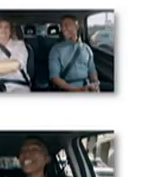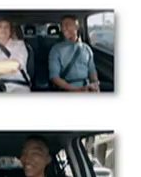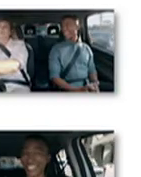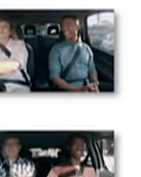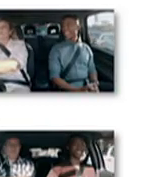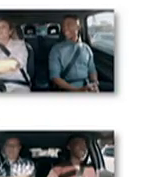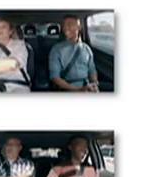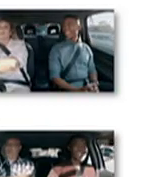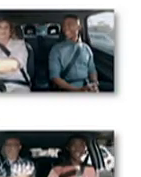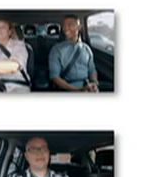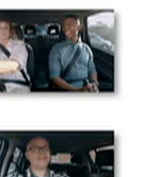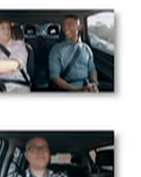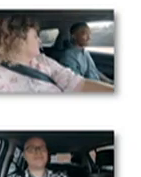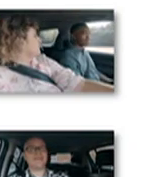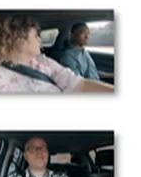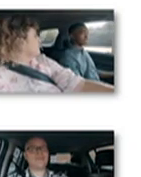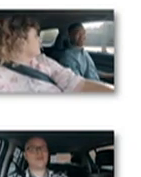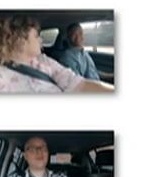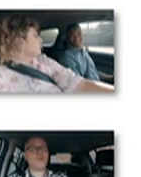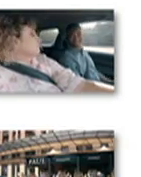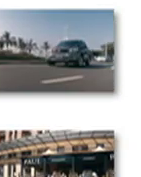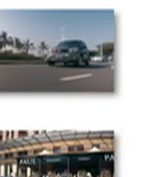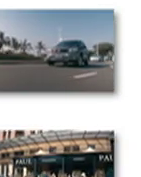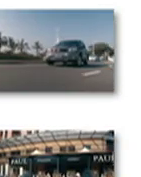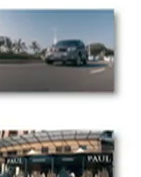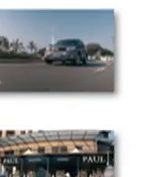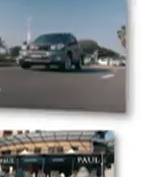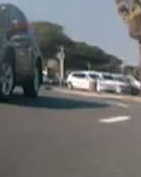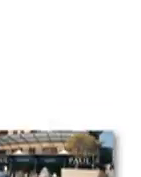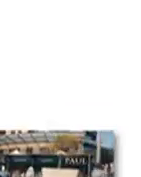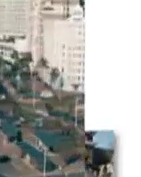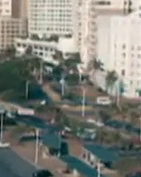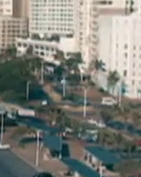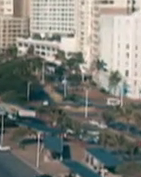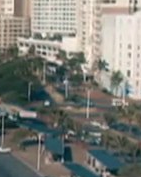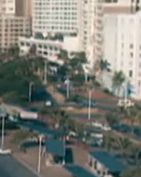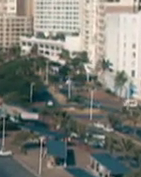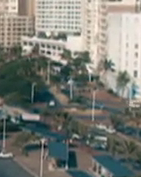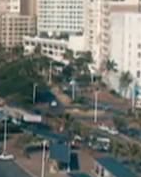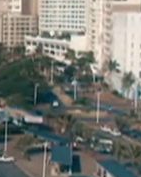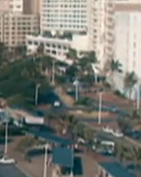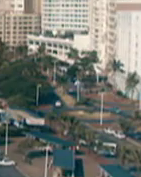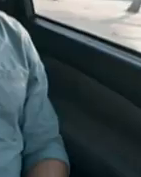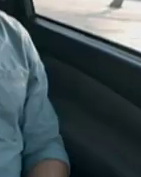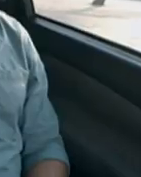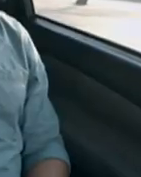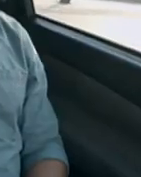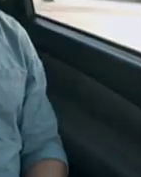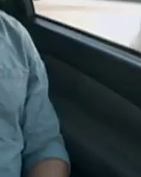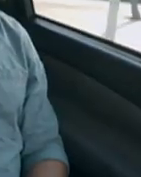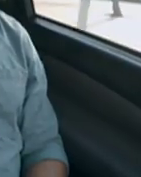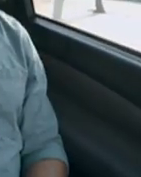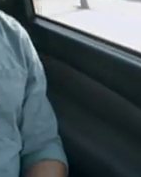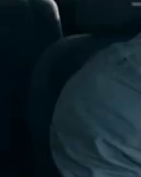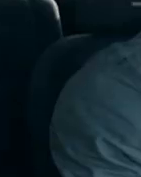SMS SAVE to 34473. My previous insurance phoned and said they're going to put